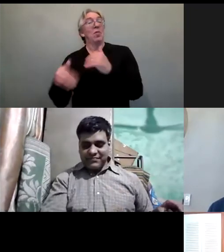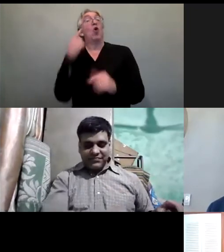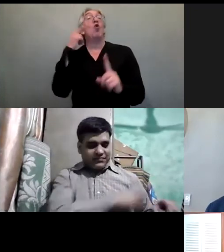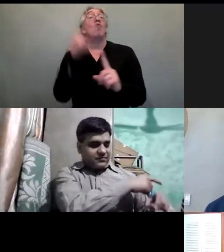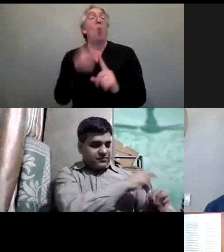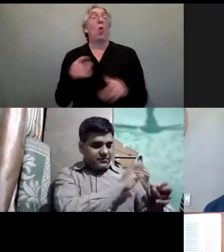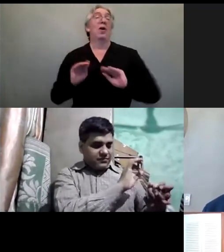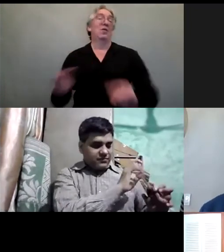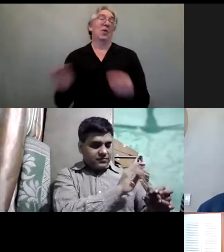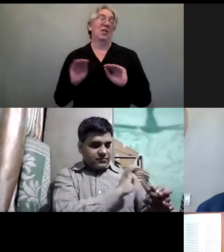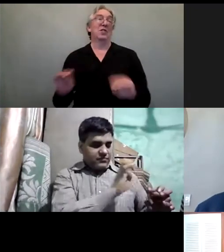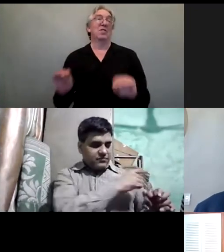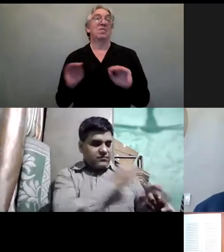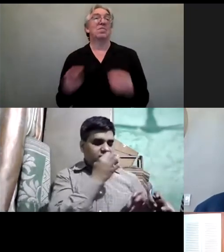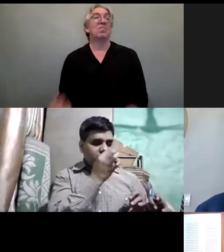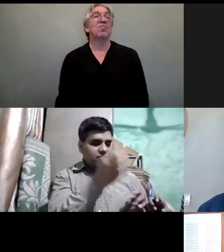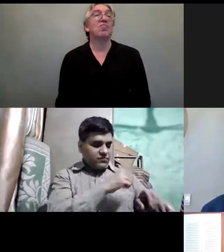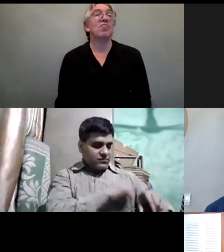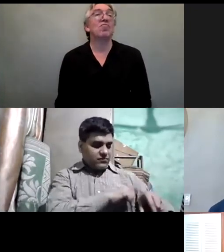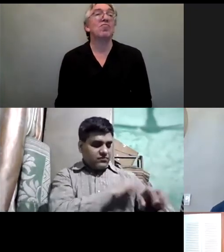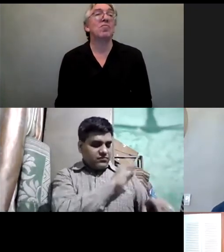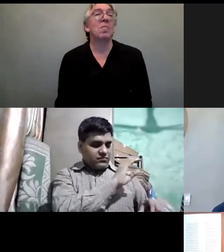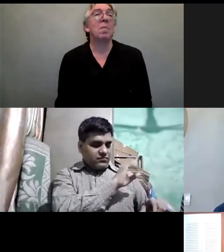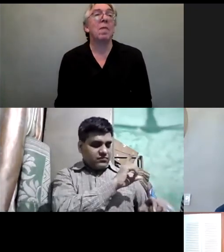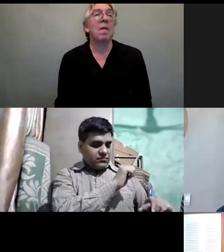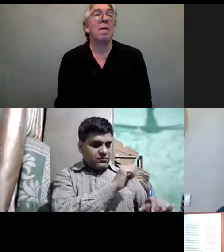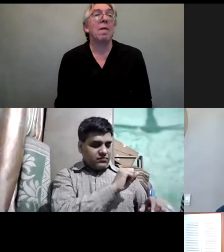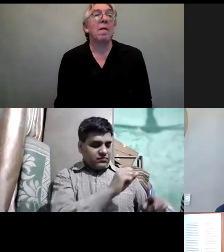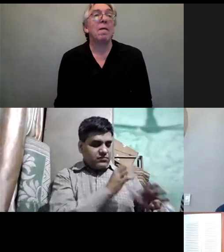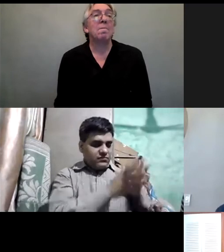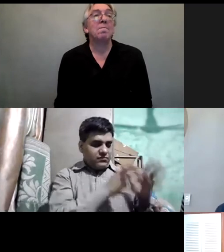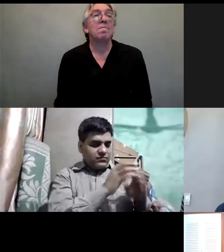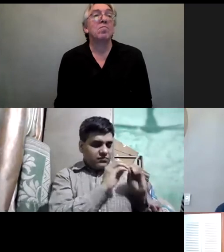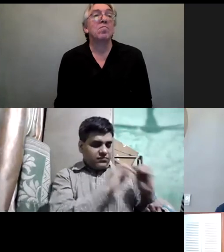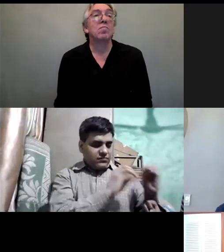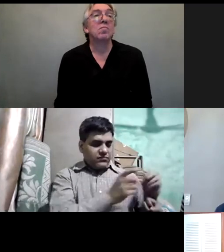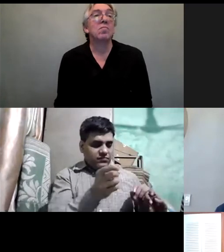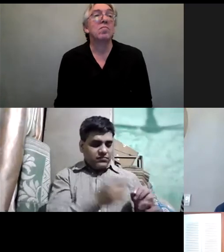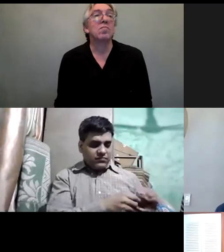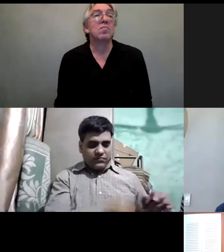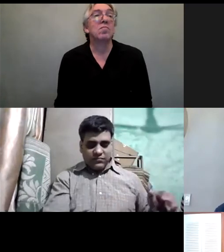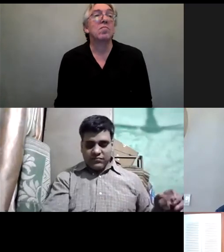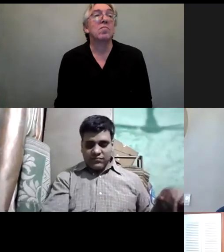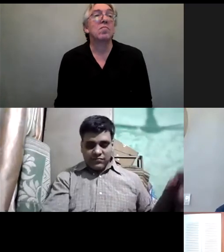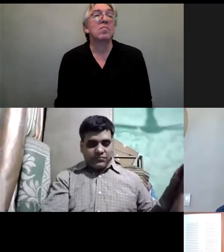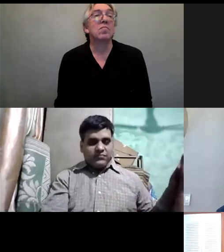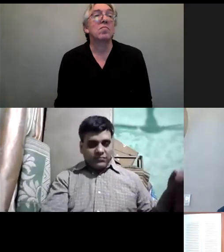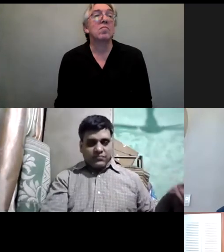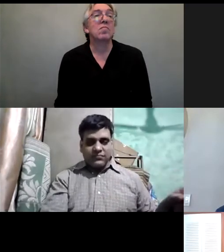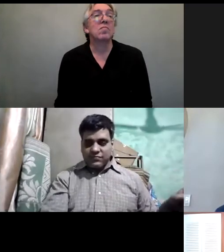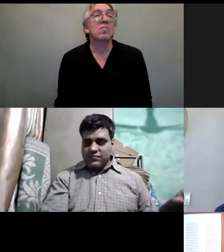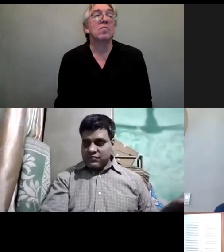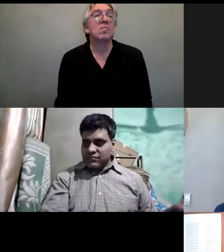absolutely critical facts that have been already talked about today. One is the lack of skills